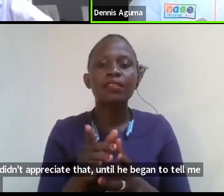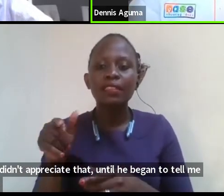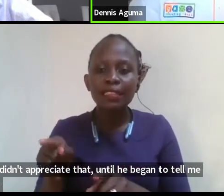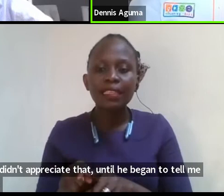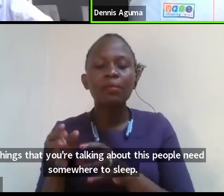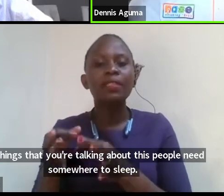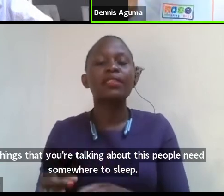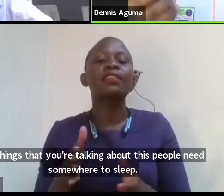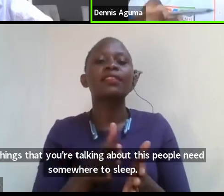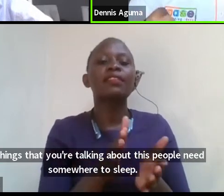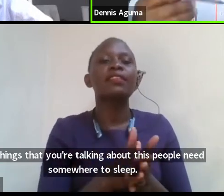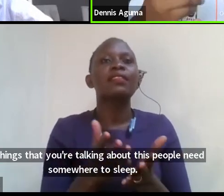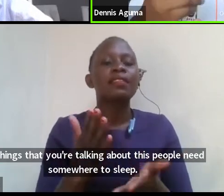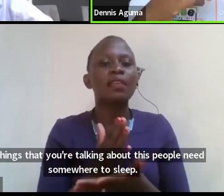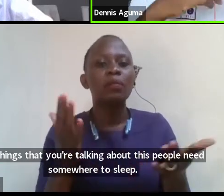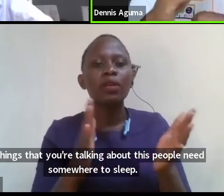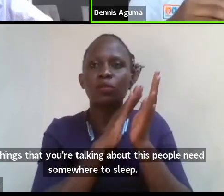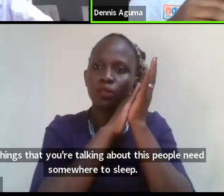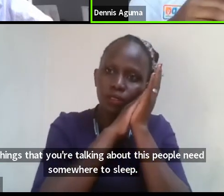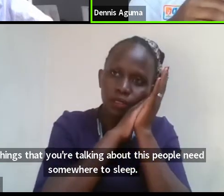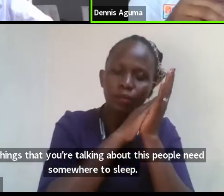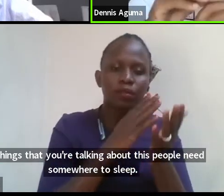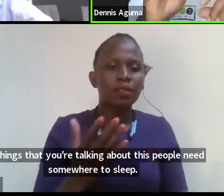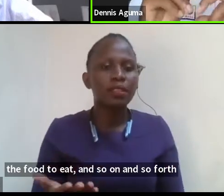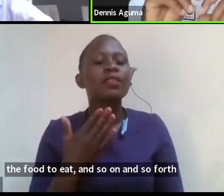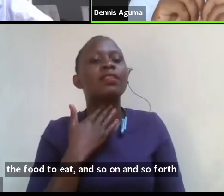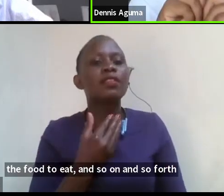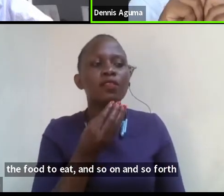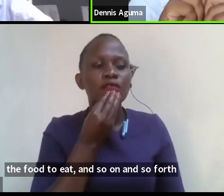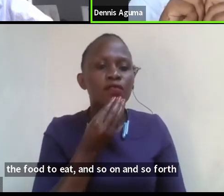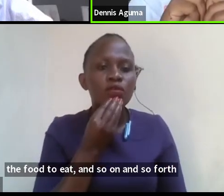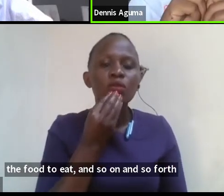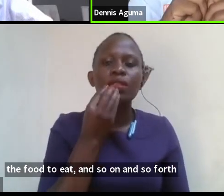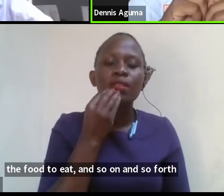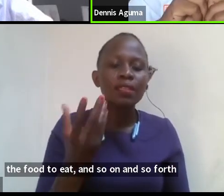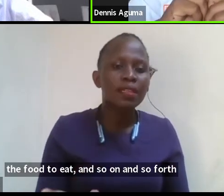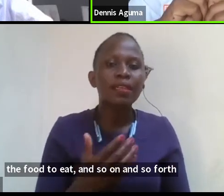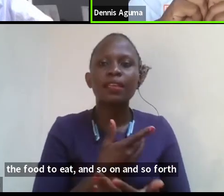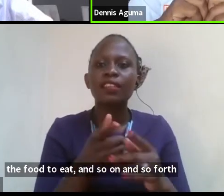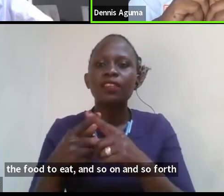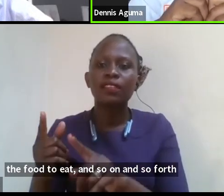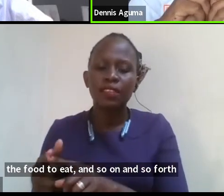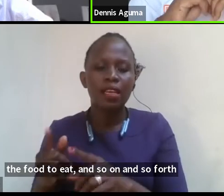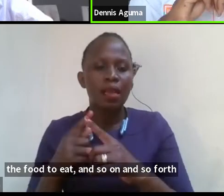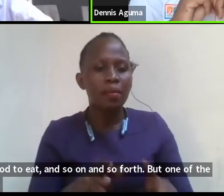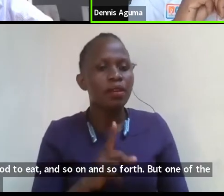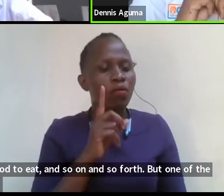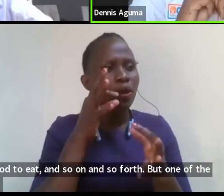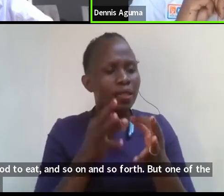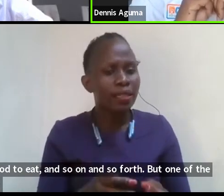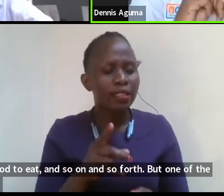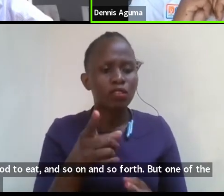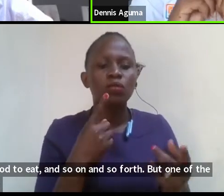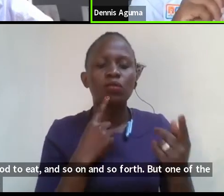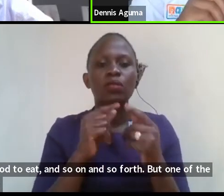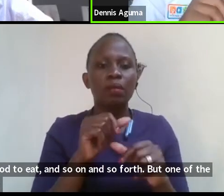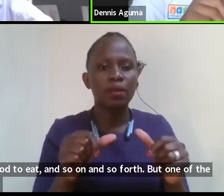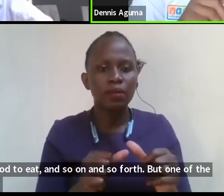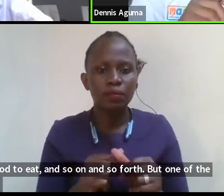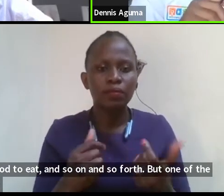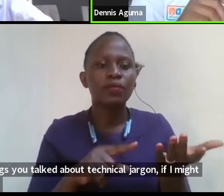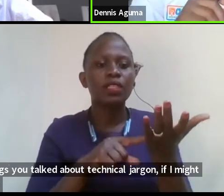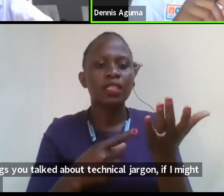will need the food to eat, and so on and so forth. But one of the things you talked about, technical jargon, if I might say, what